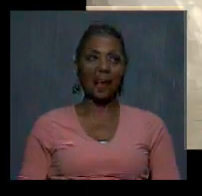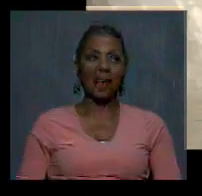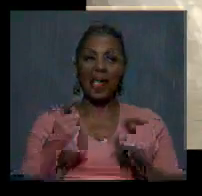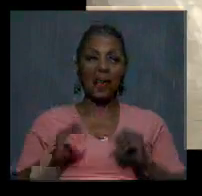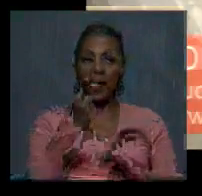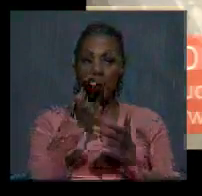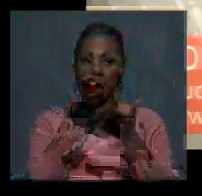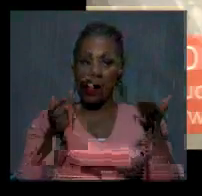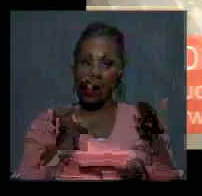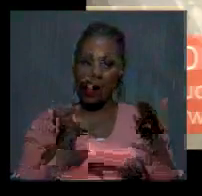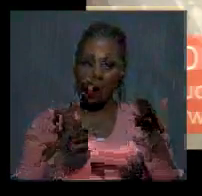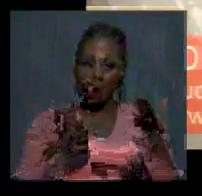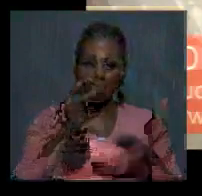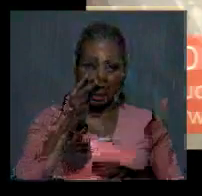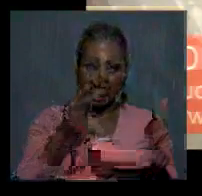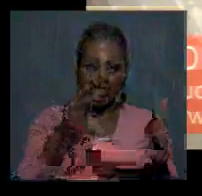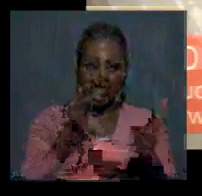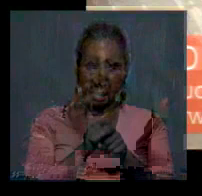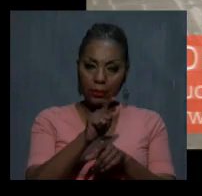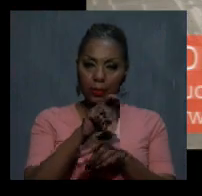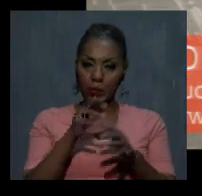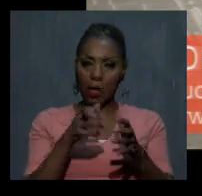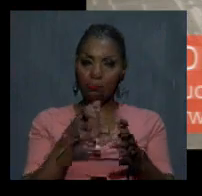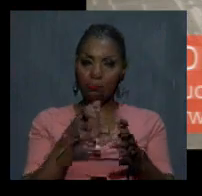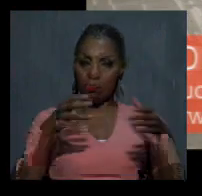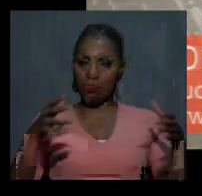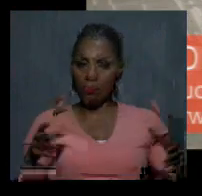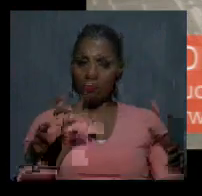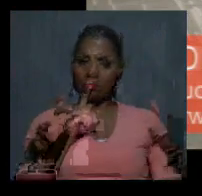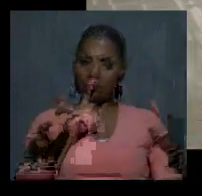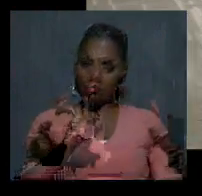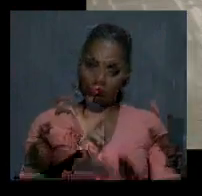One thing that I hope grows is